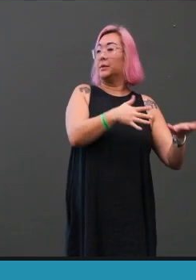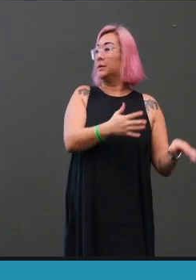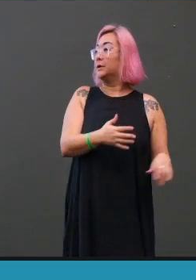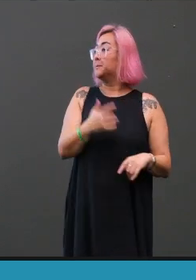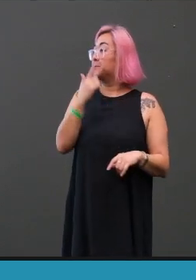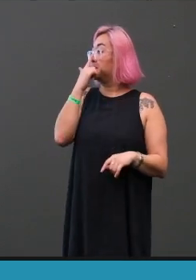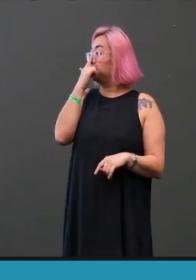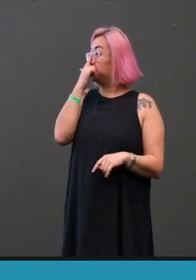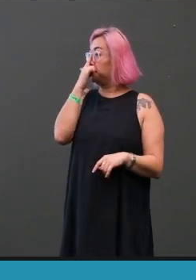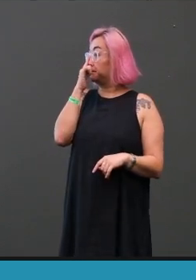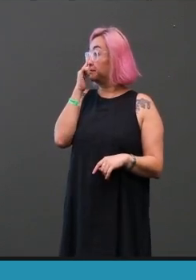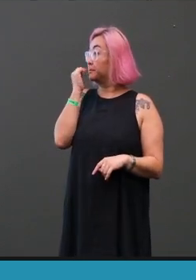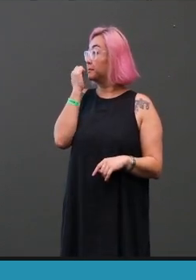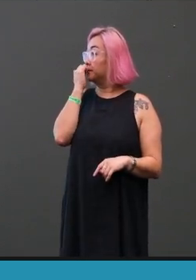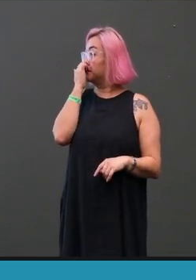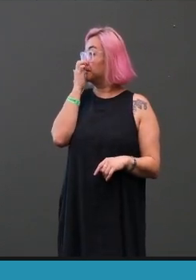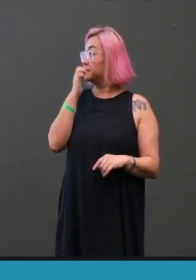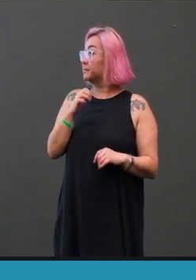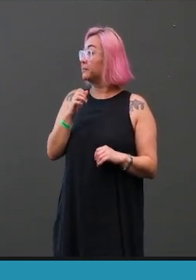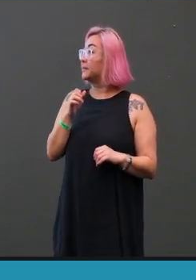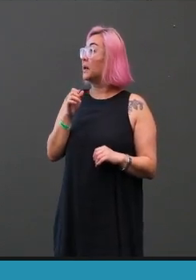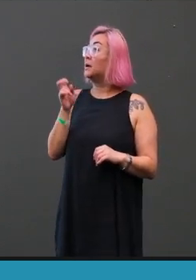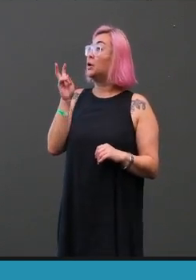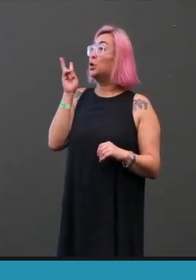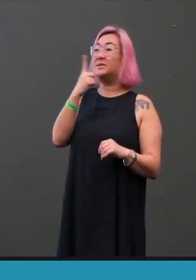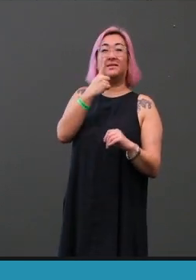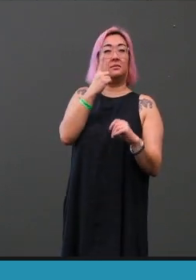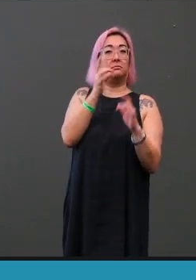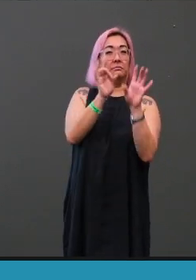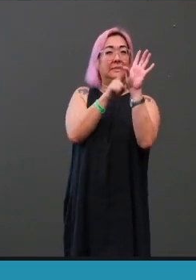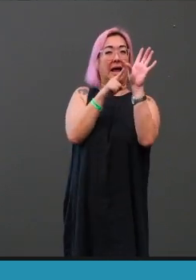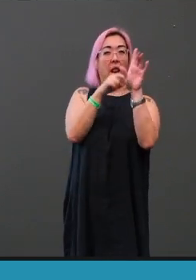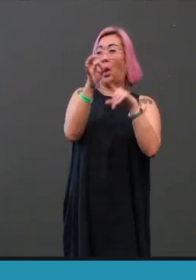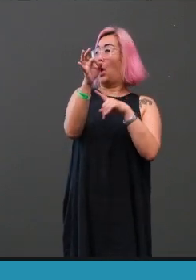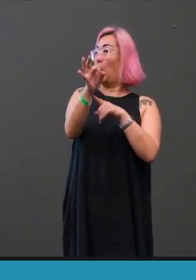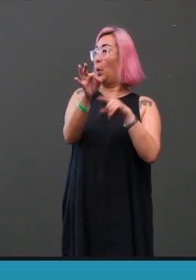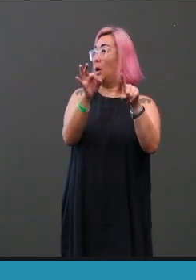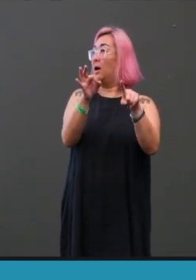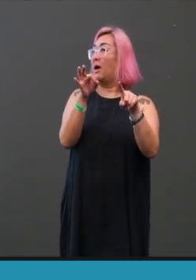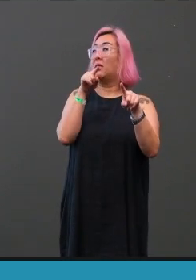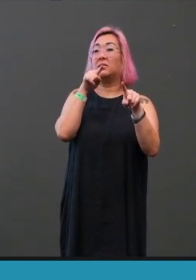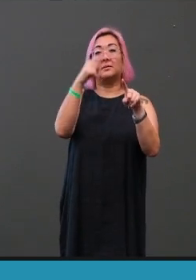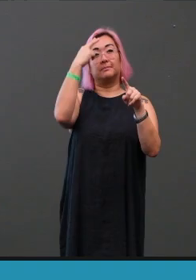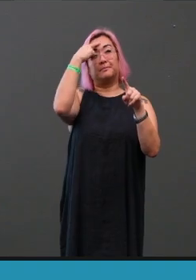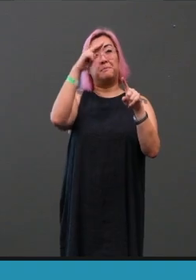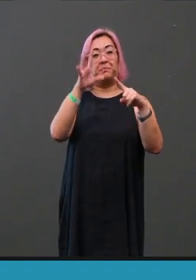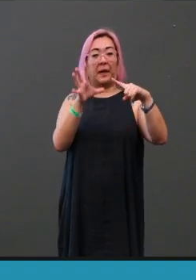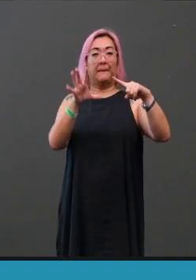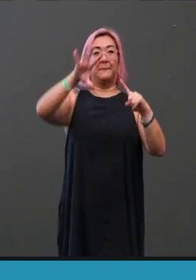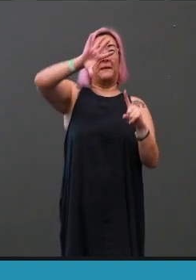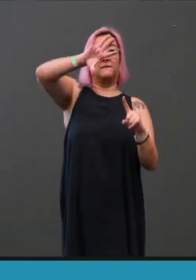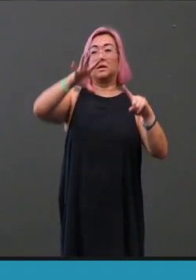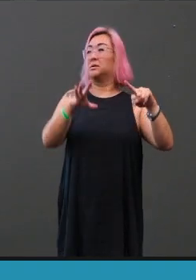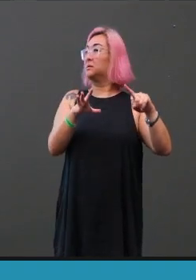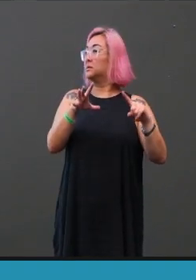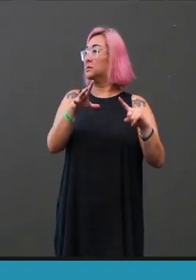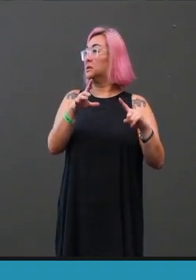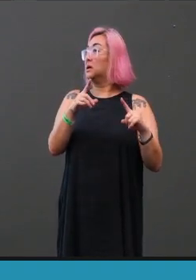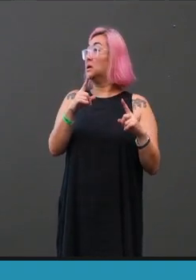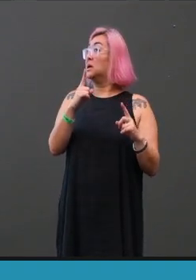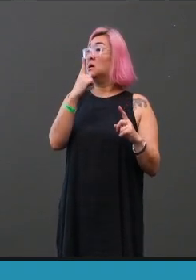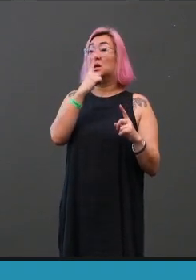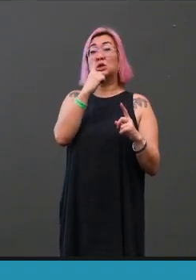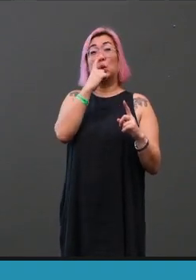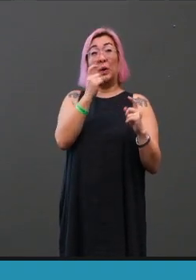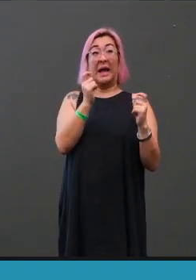sprite, marked by the arrow here. And then we skew and rotate the sprites accordingly. This is a bit more simplified compared to the grass, since we're